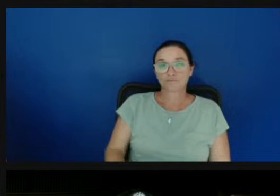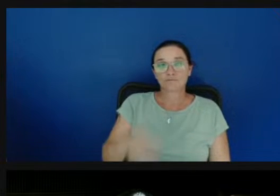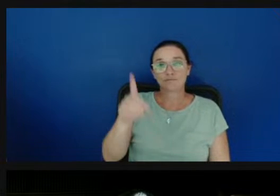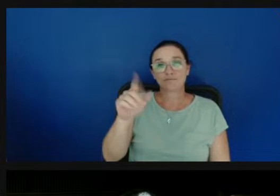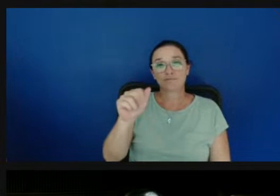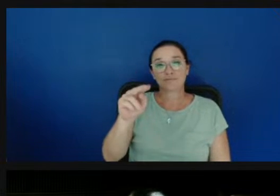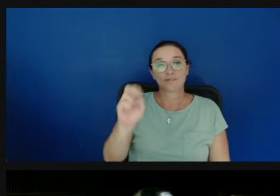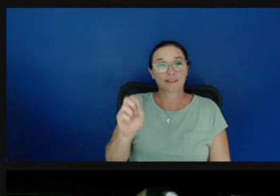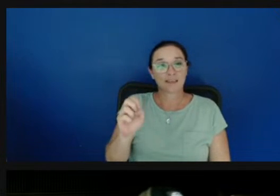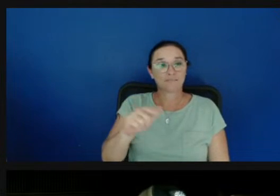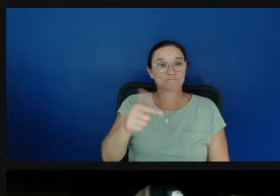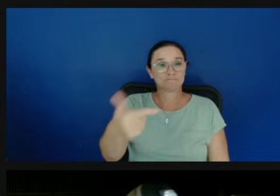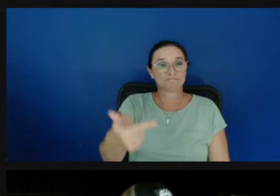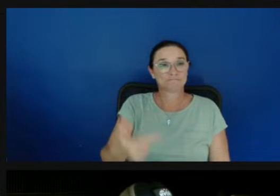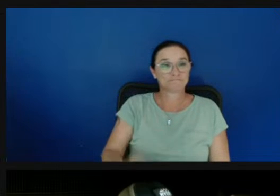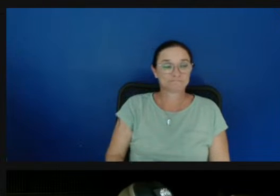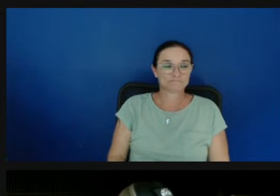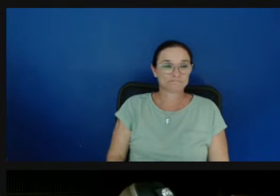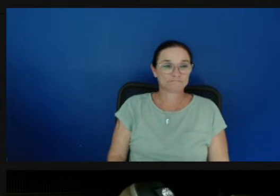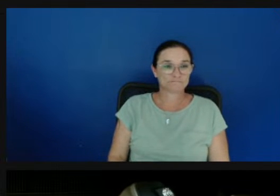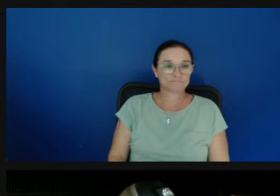you're on.